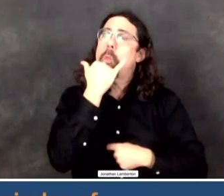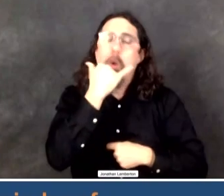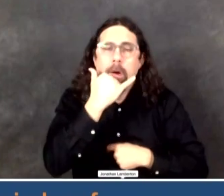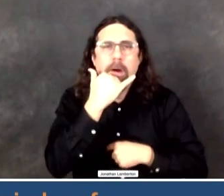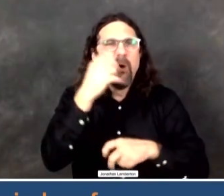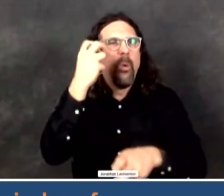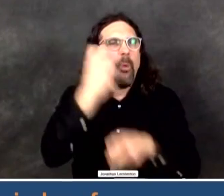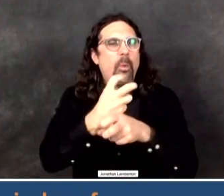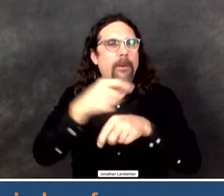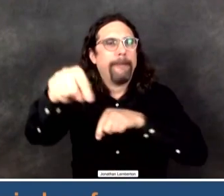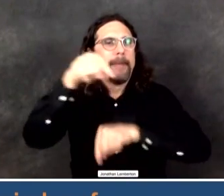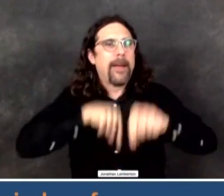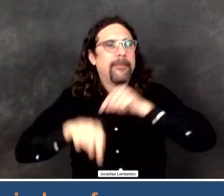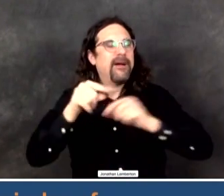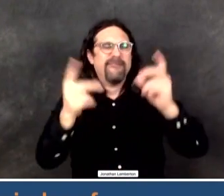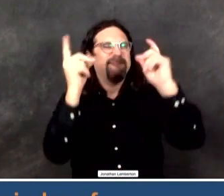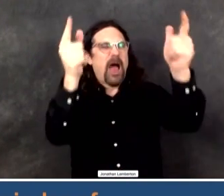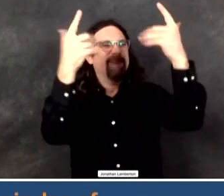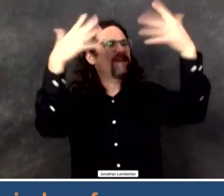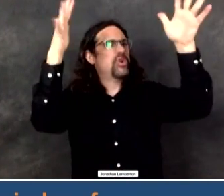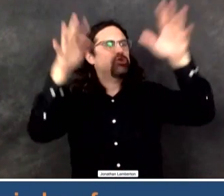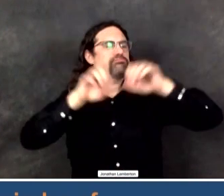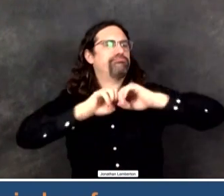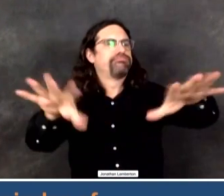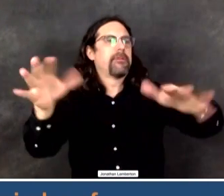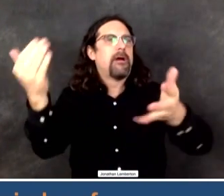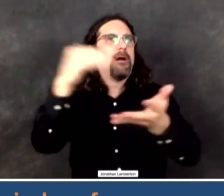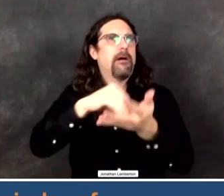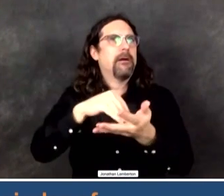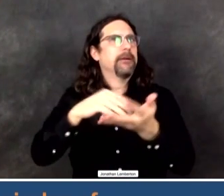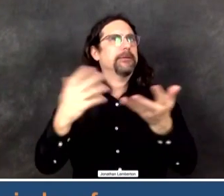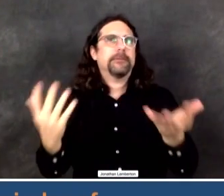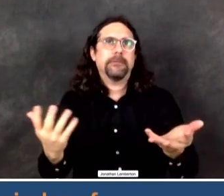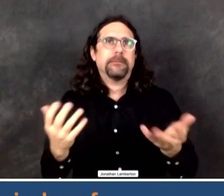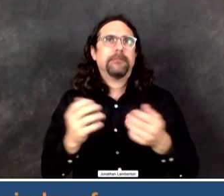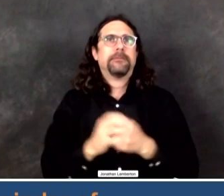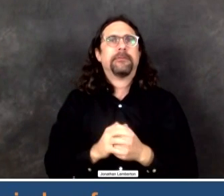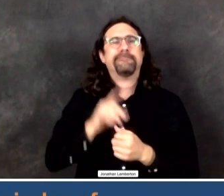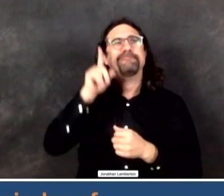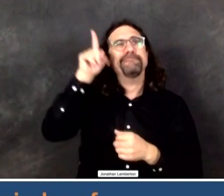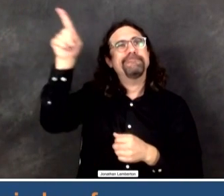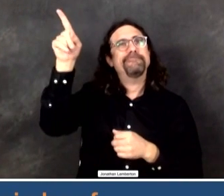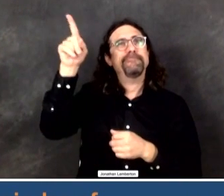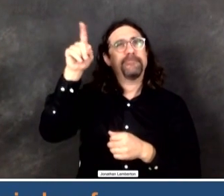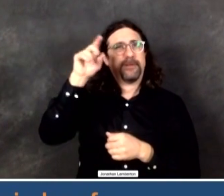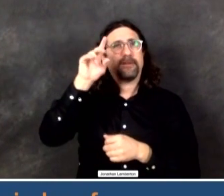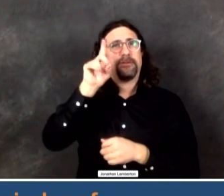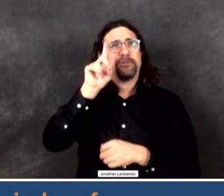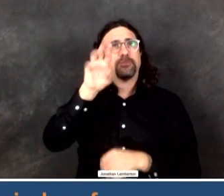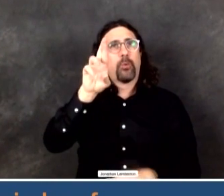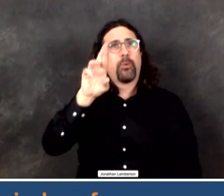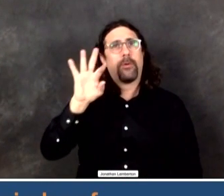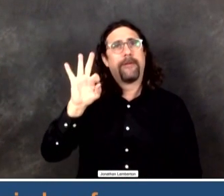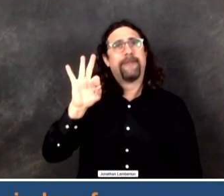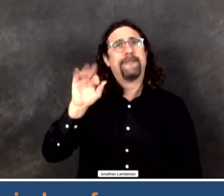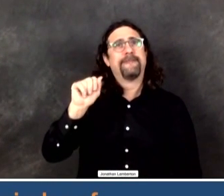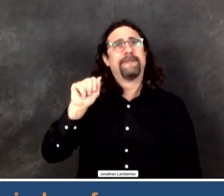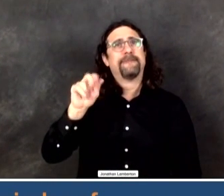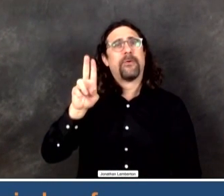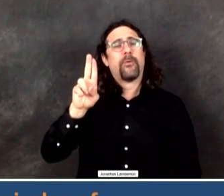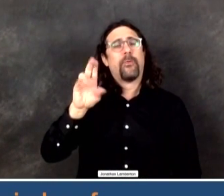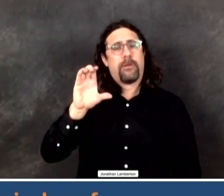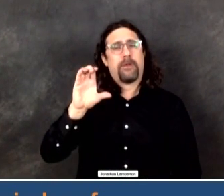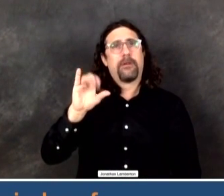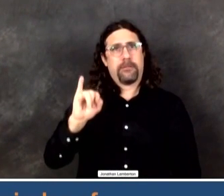been a hero in this entire national crisis. And I said to Dr. Fauci